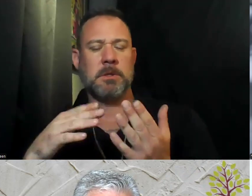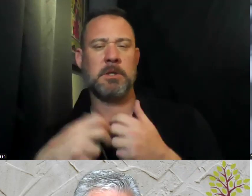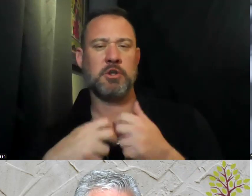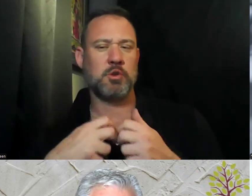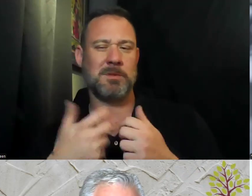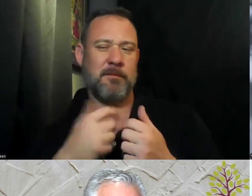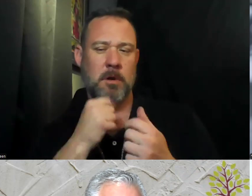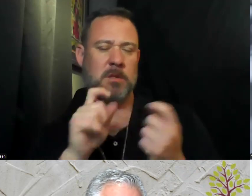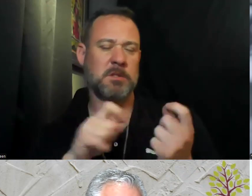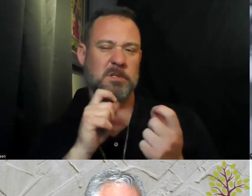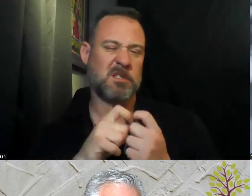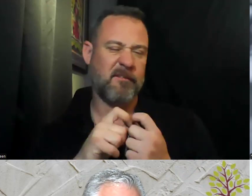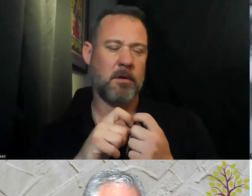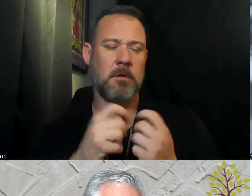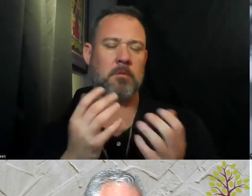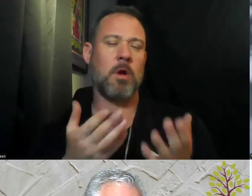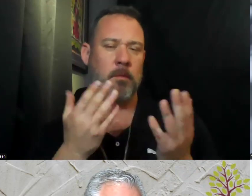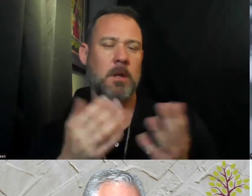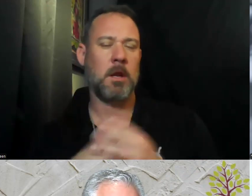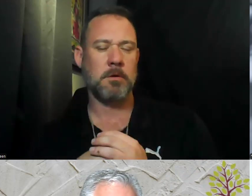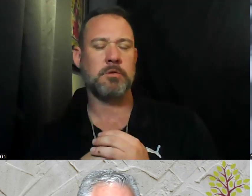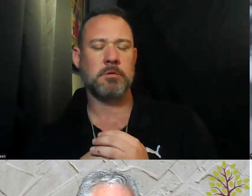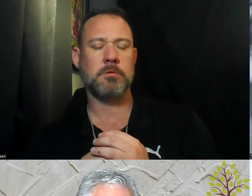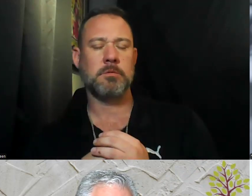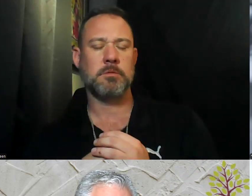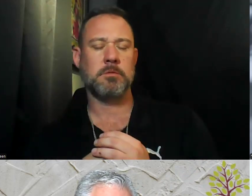making specific recommendations based on